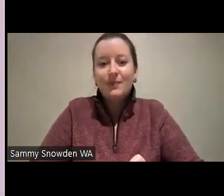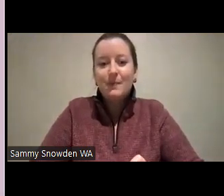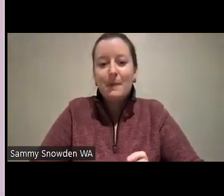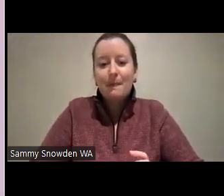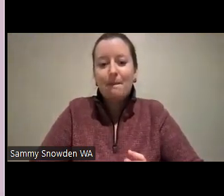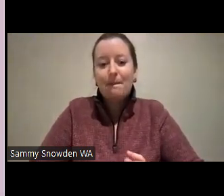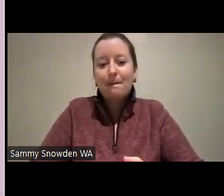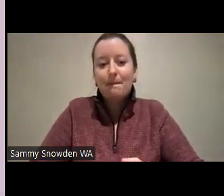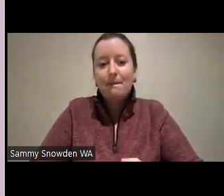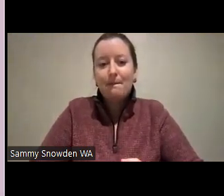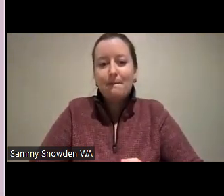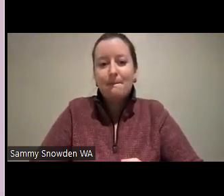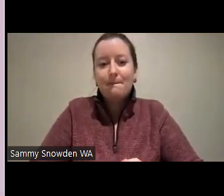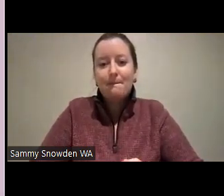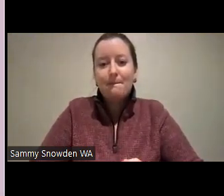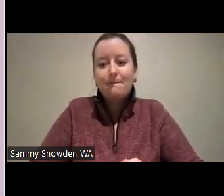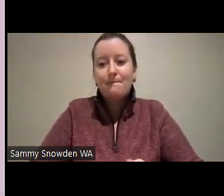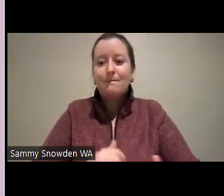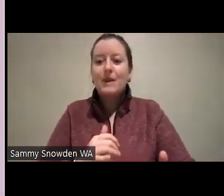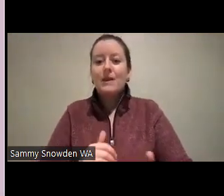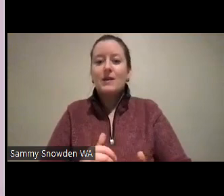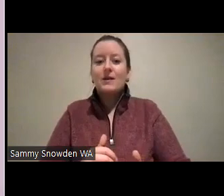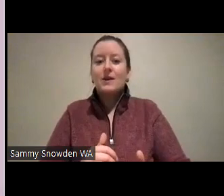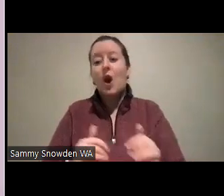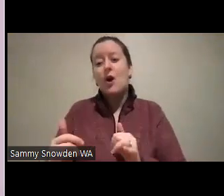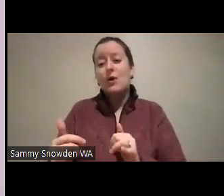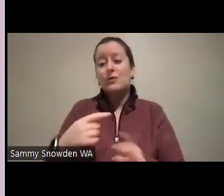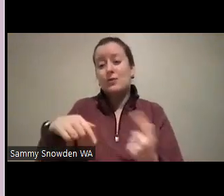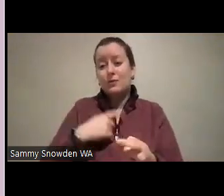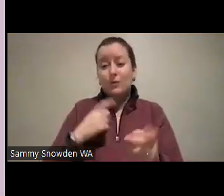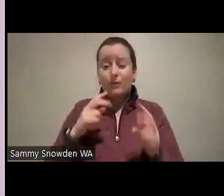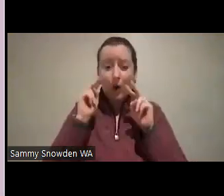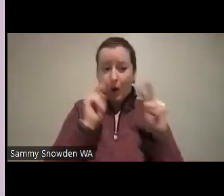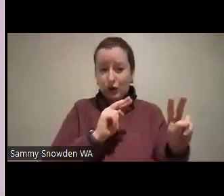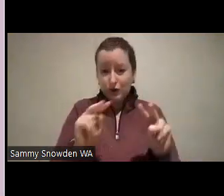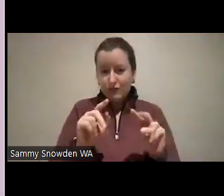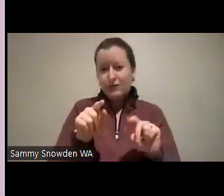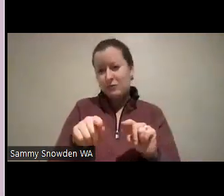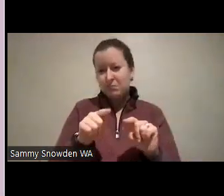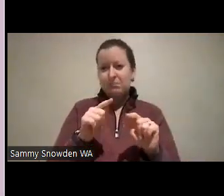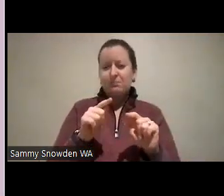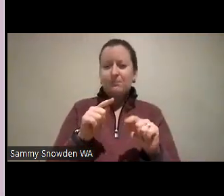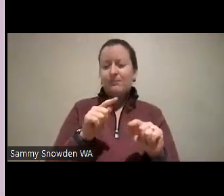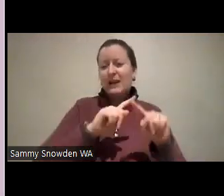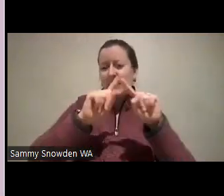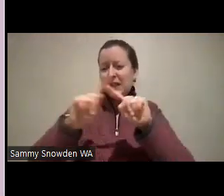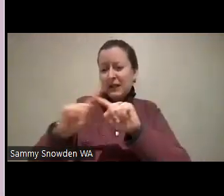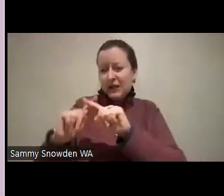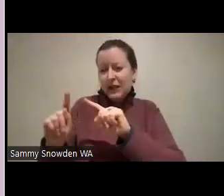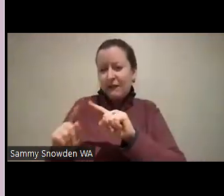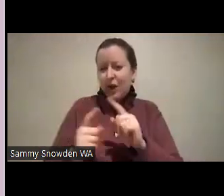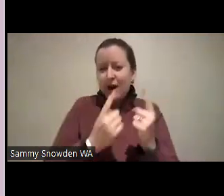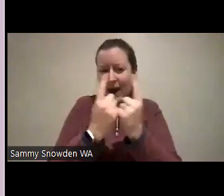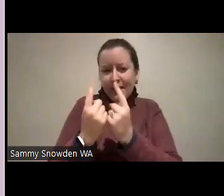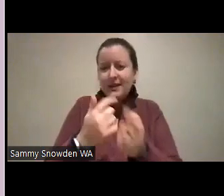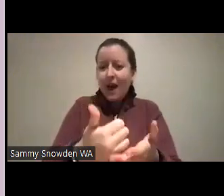a few strategies that we can maybe implement into our own routine, some ideas, and also how nature can help